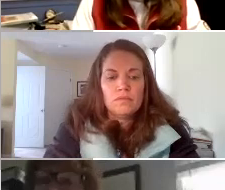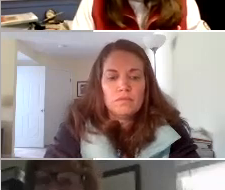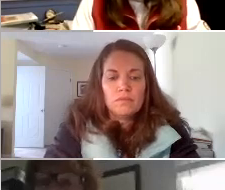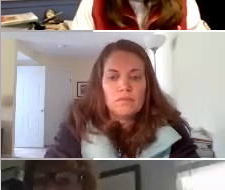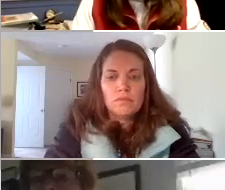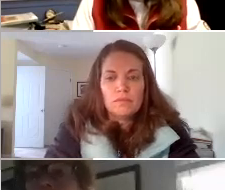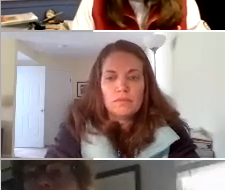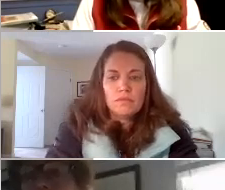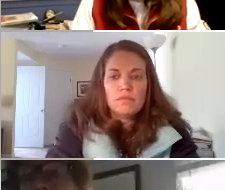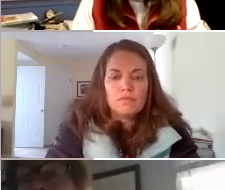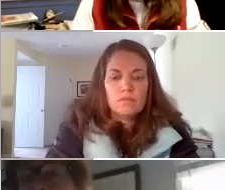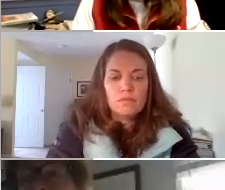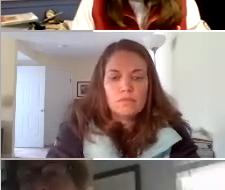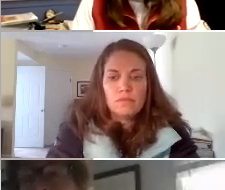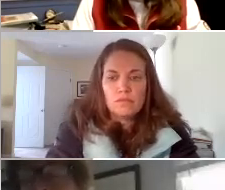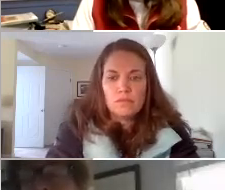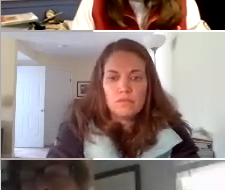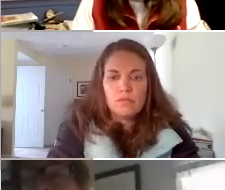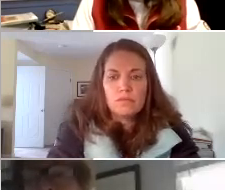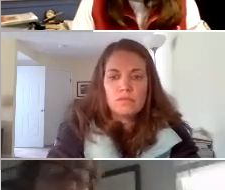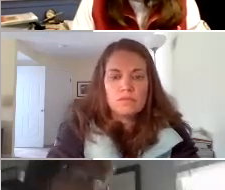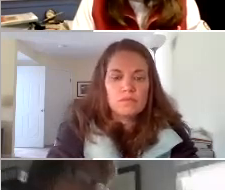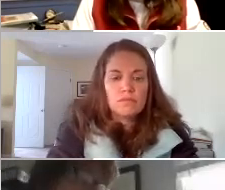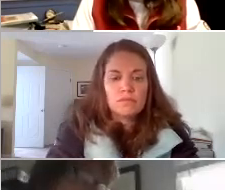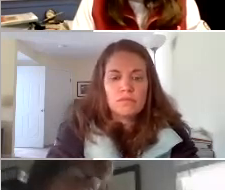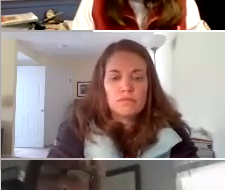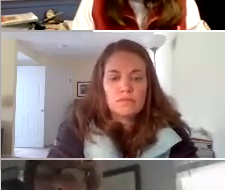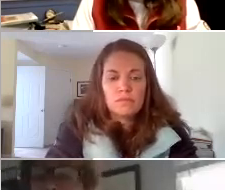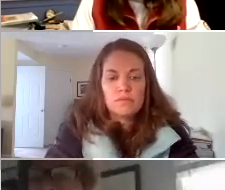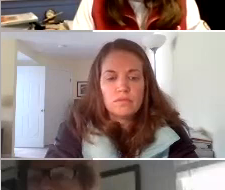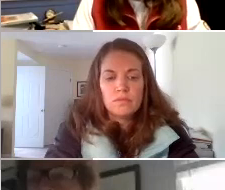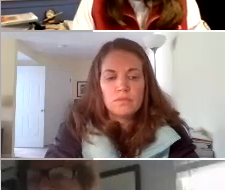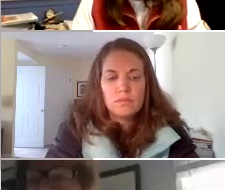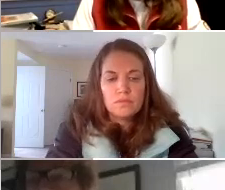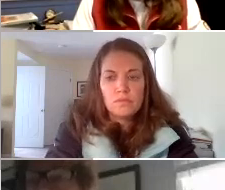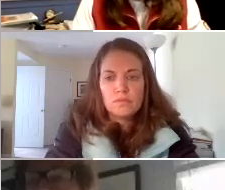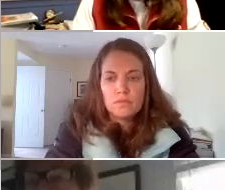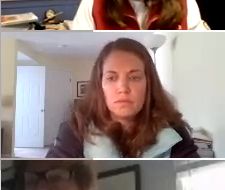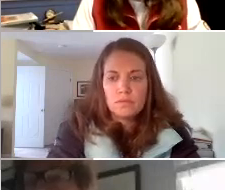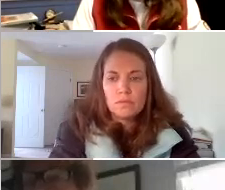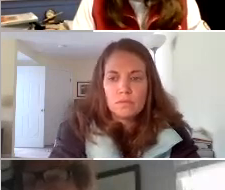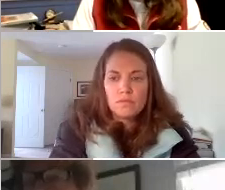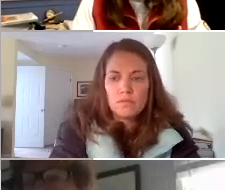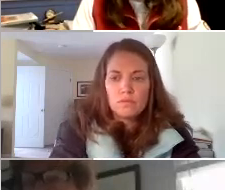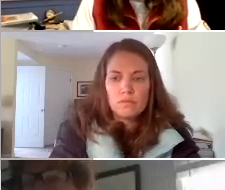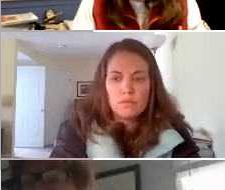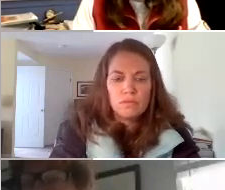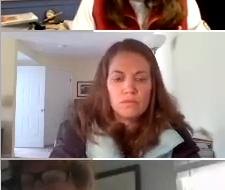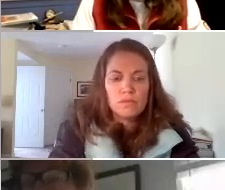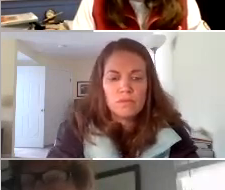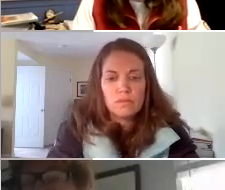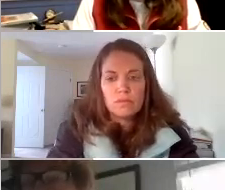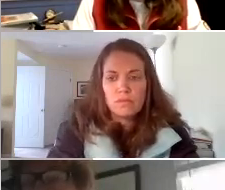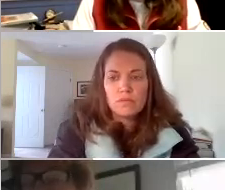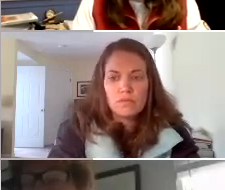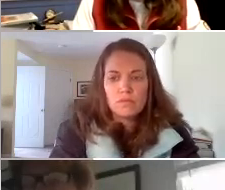Tying in what a student knows about one grocery store, and then using that information